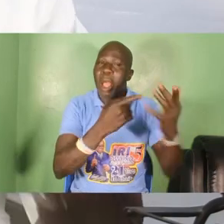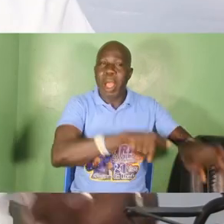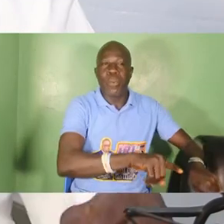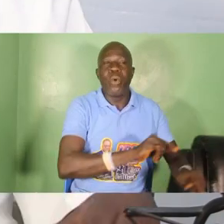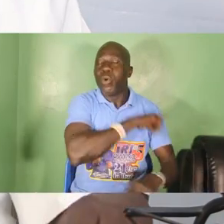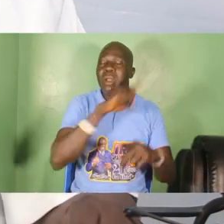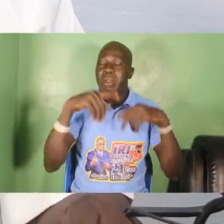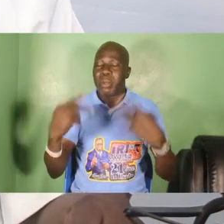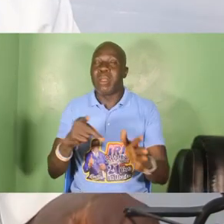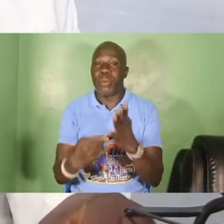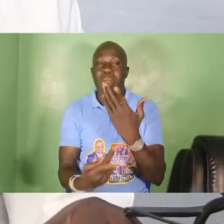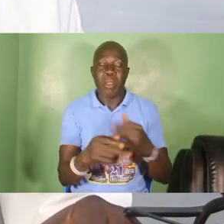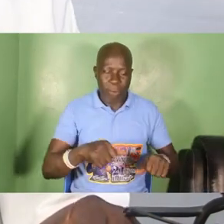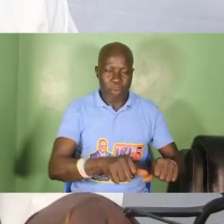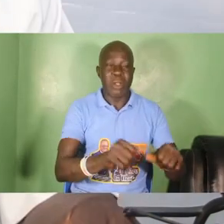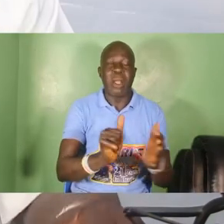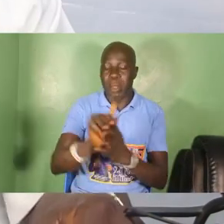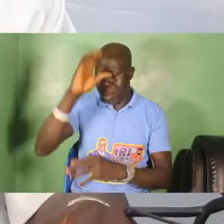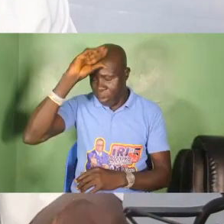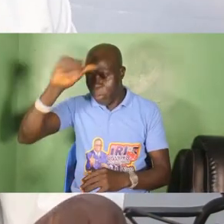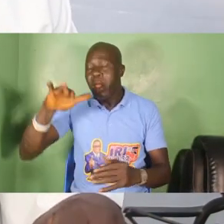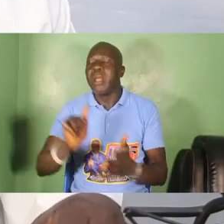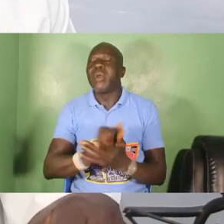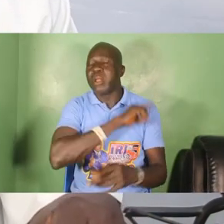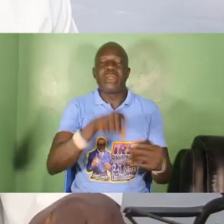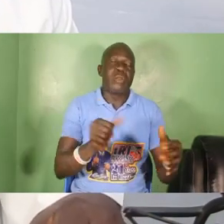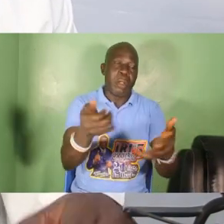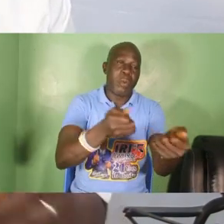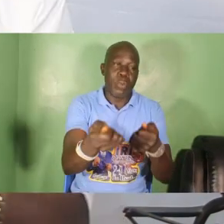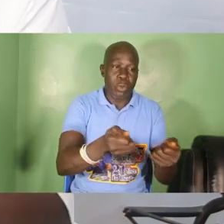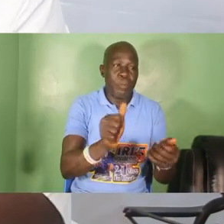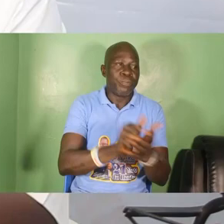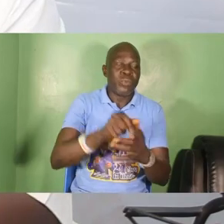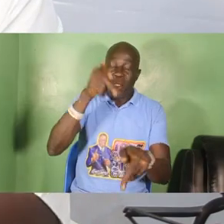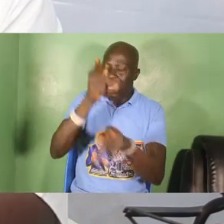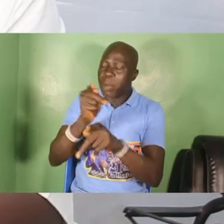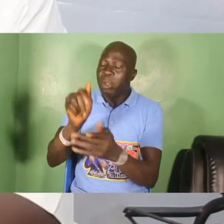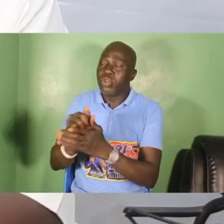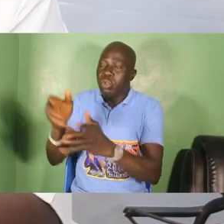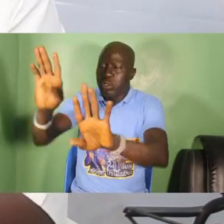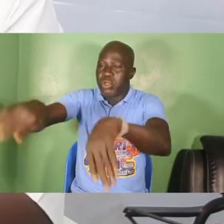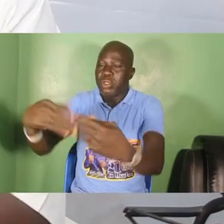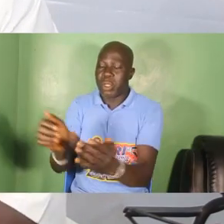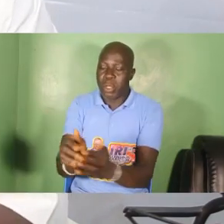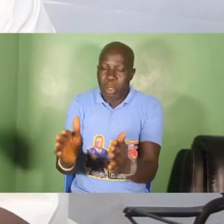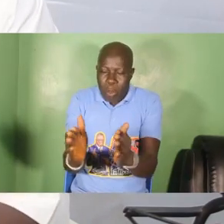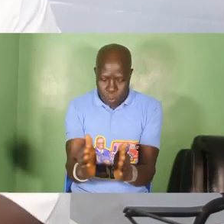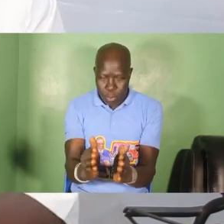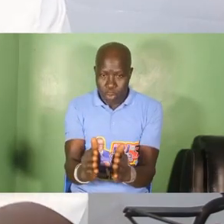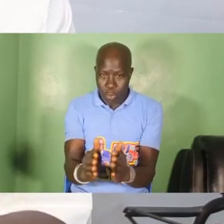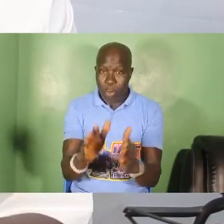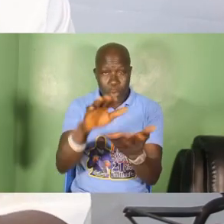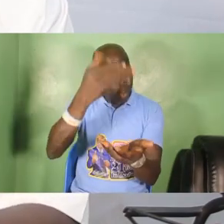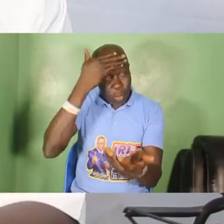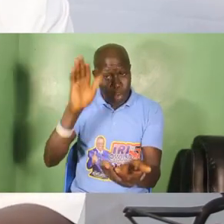happened? After the program, she followed the man. When he got to the car, and that man was only the pastor. You know what